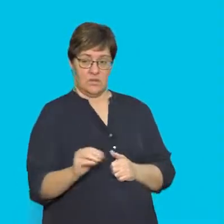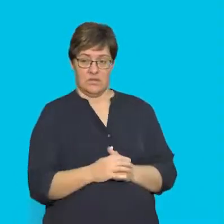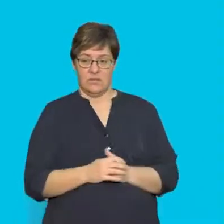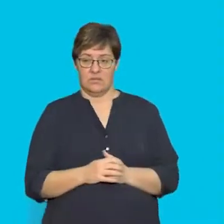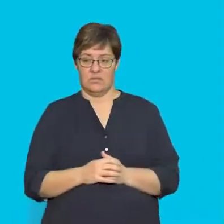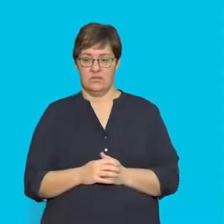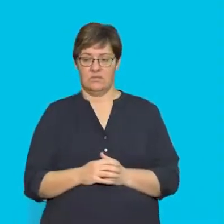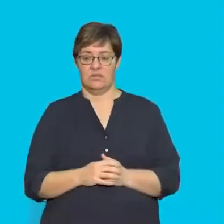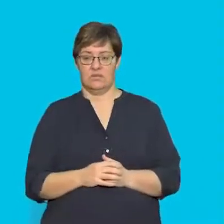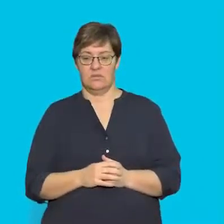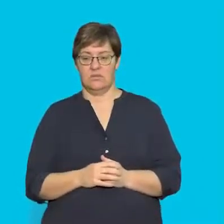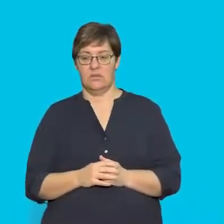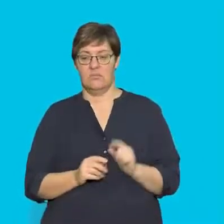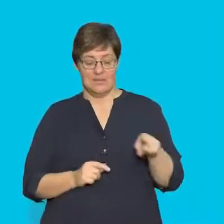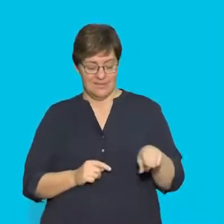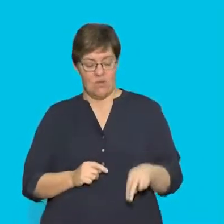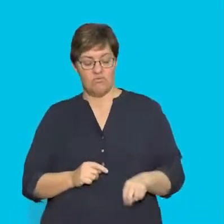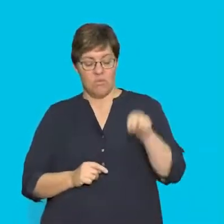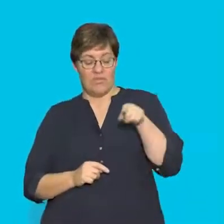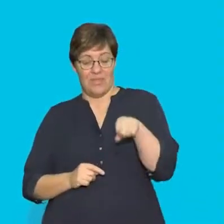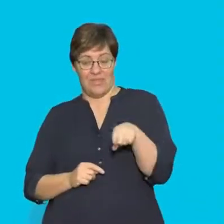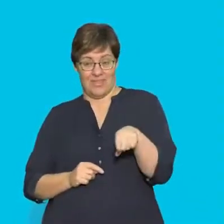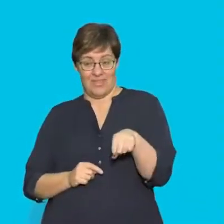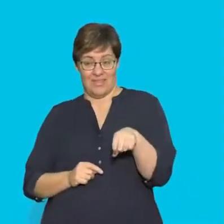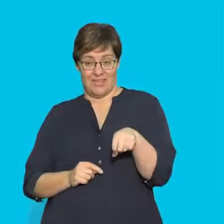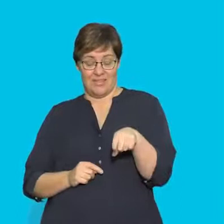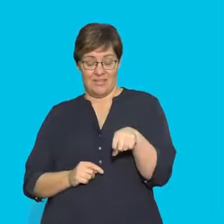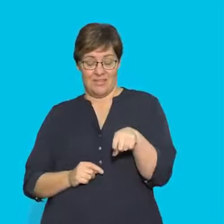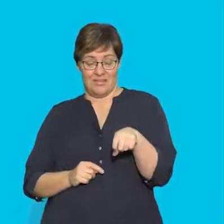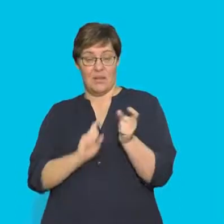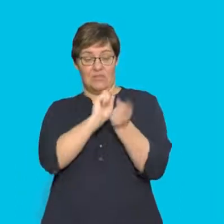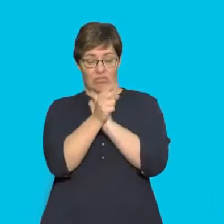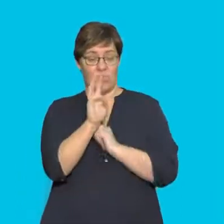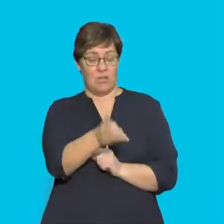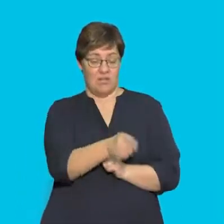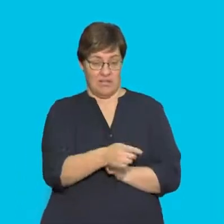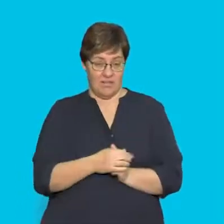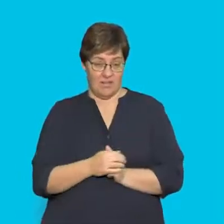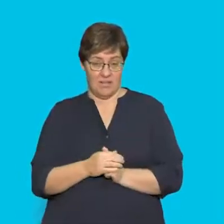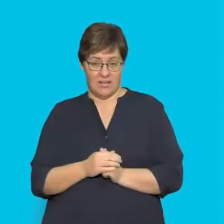North Pole towards here, this end is going to become a North Pole.